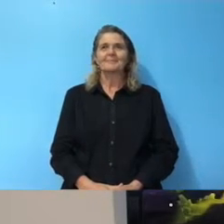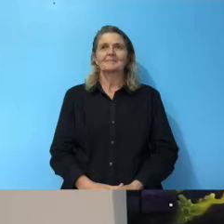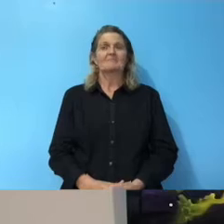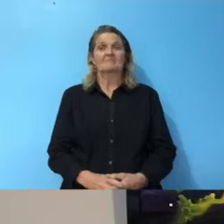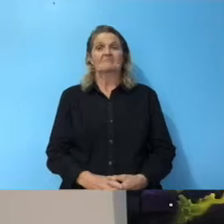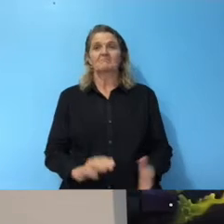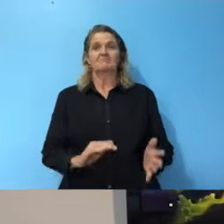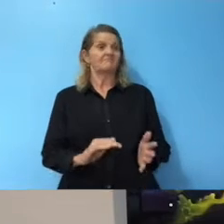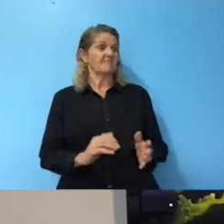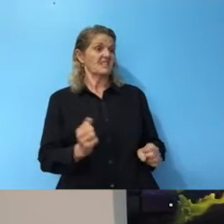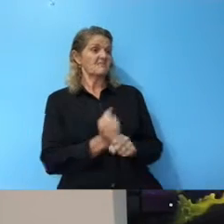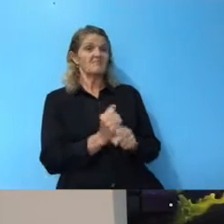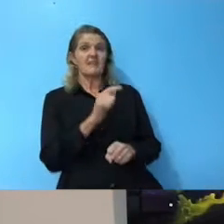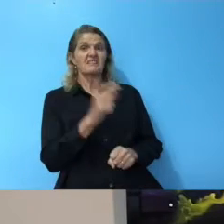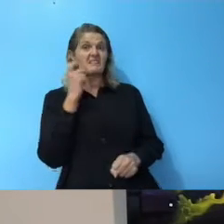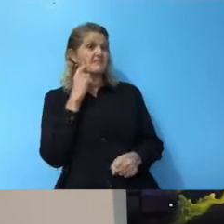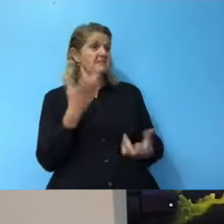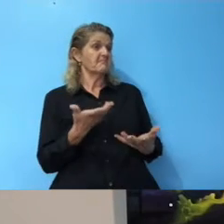Well, that kind of works a bit easier actually.